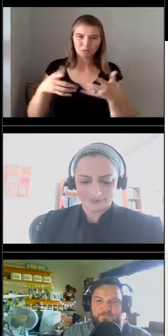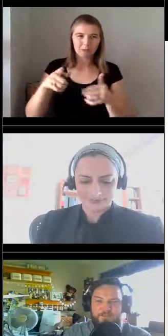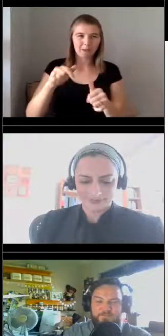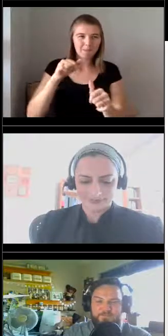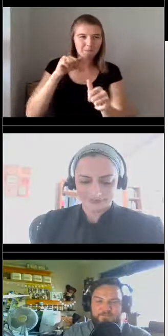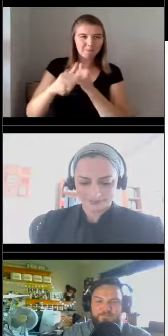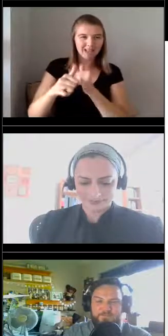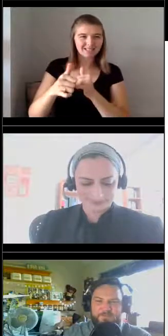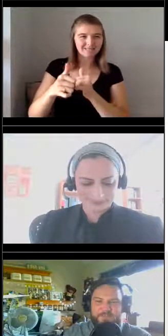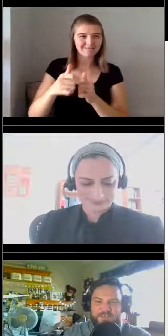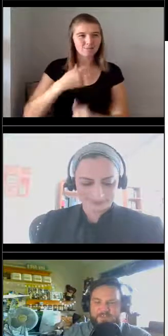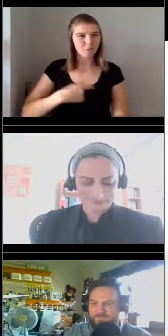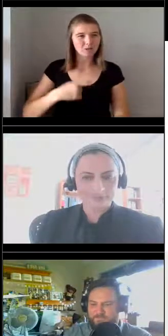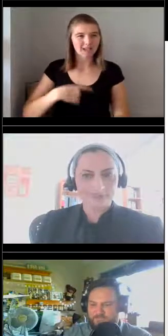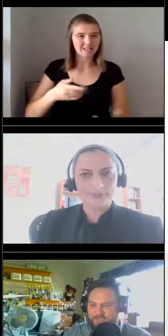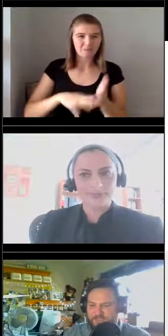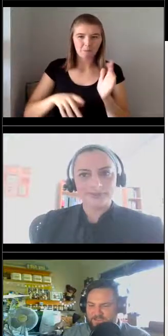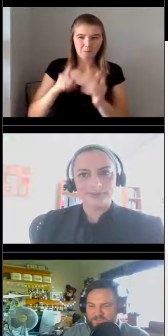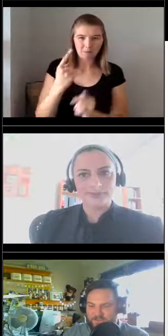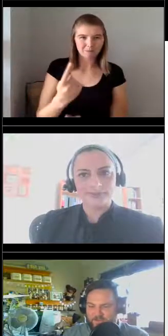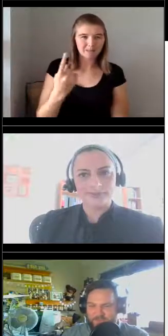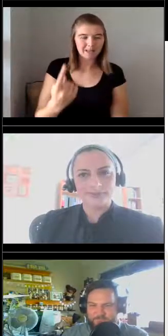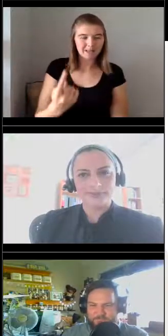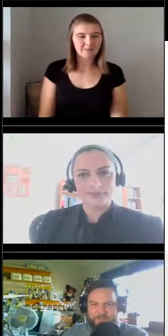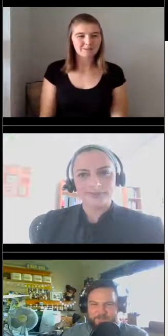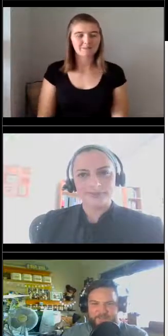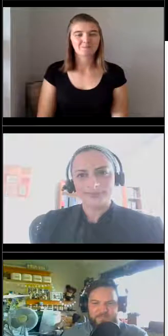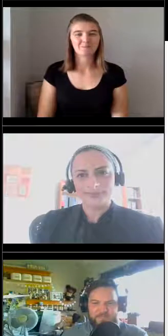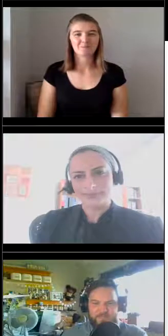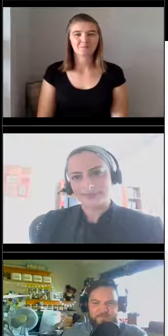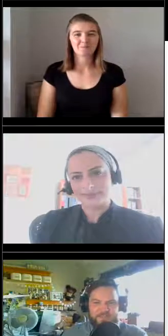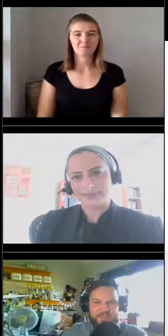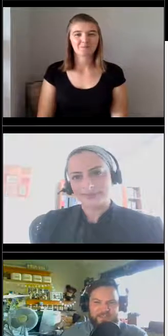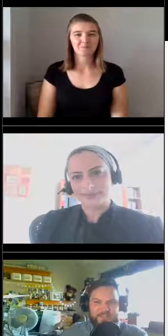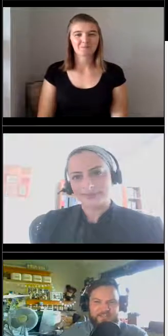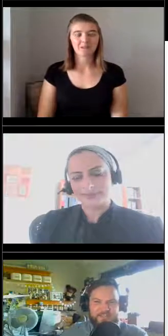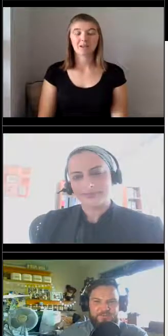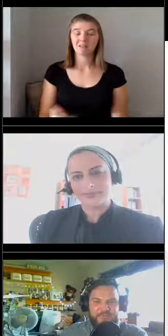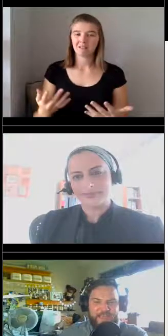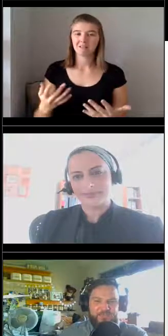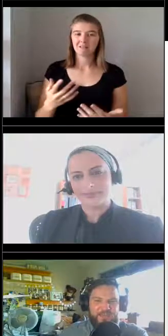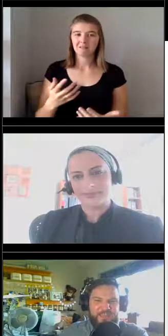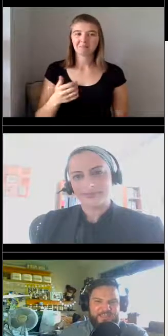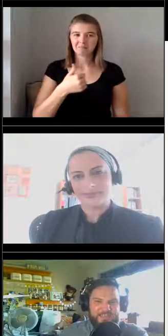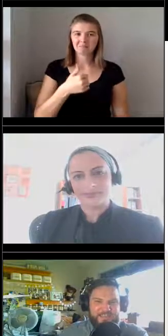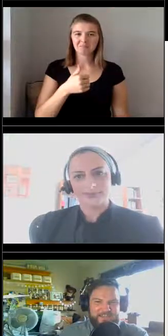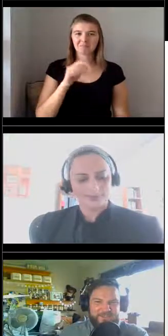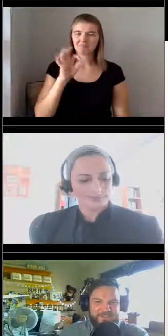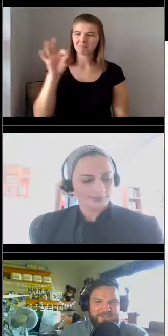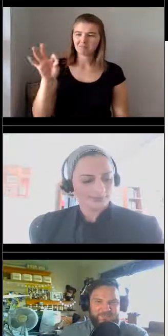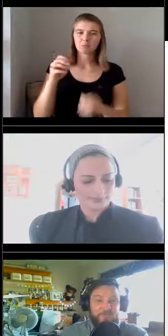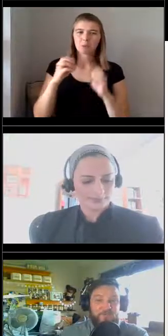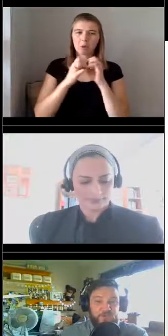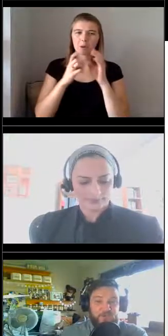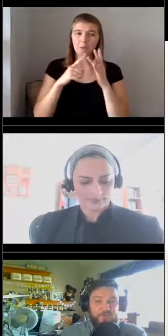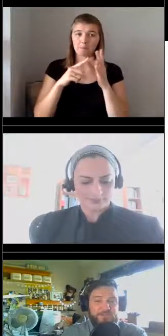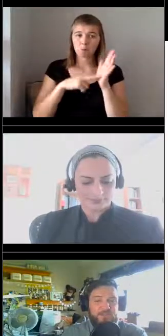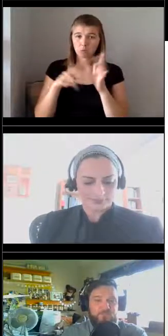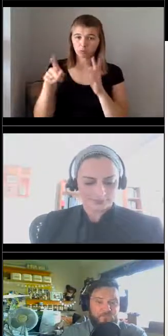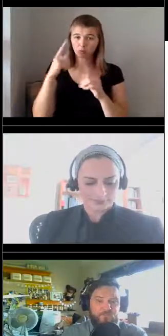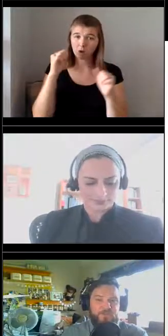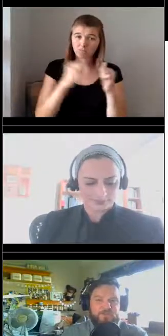Boon, let me just switch your mic on again for a second. Do you have any perspective on that? Do you think that we're now looking at a different skill set, or